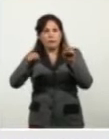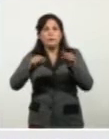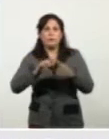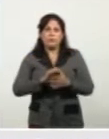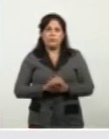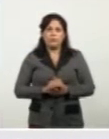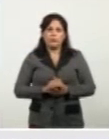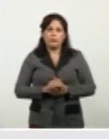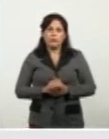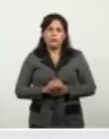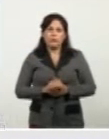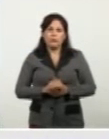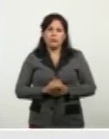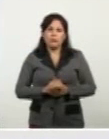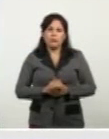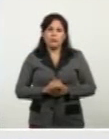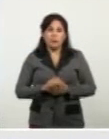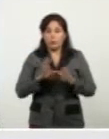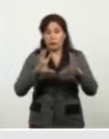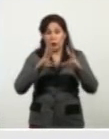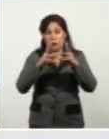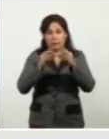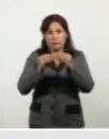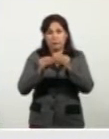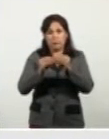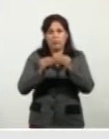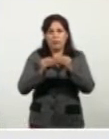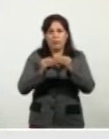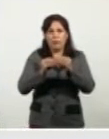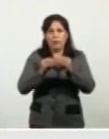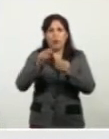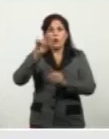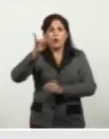countries which have the highest lethality rate in the region.